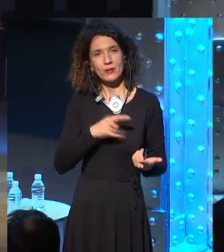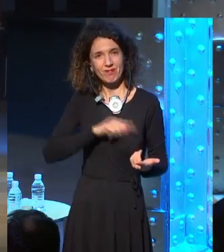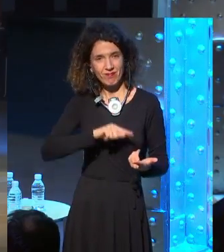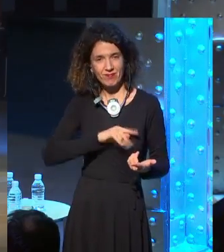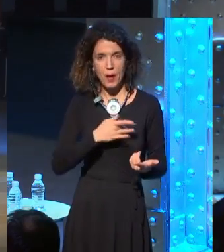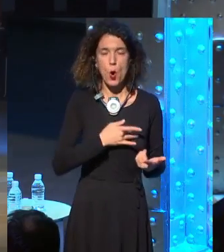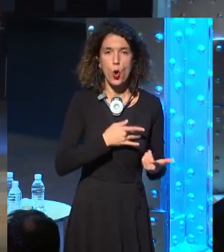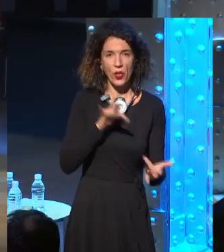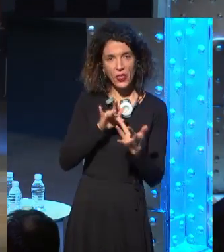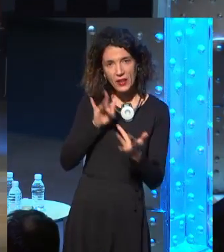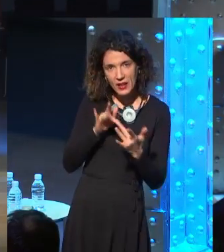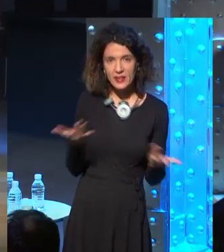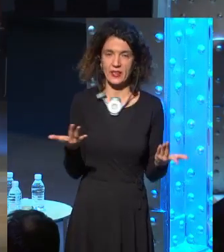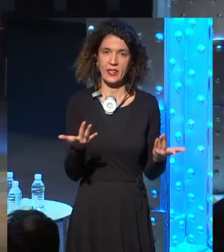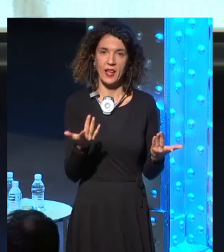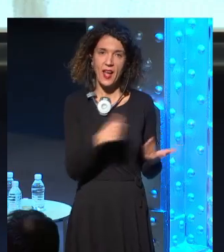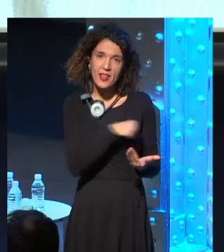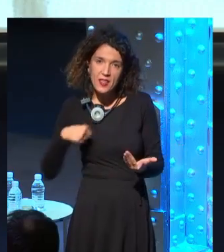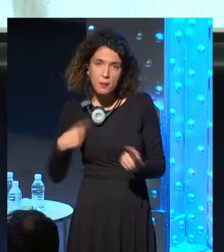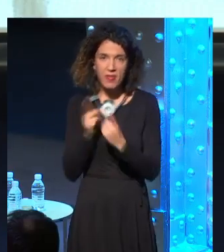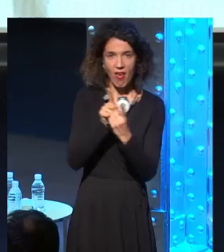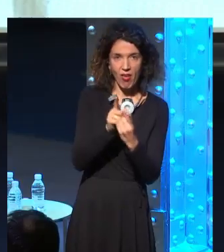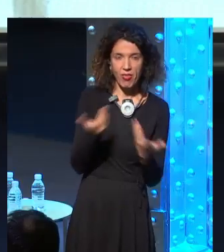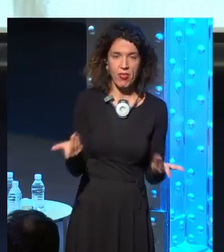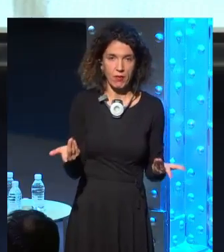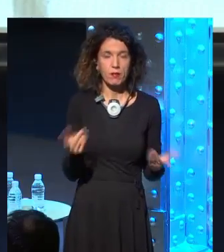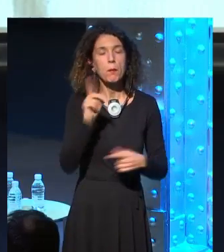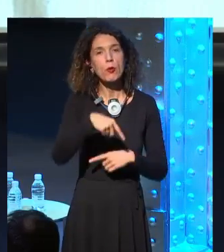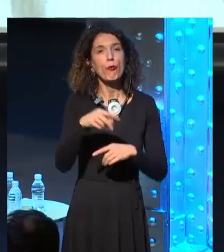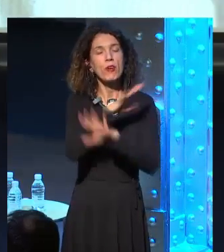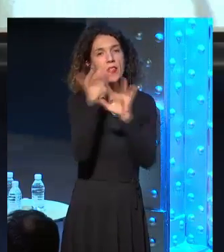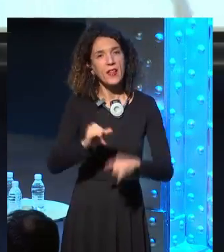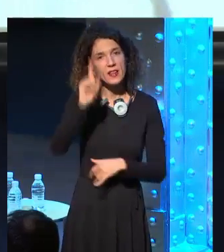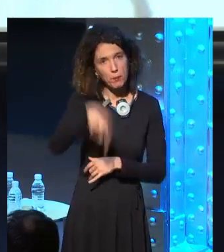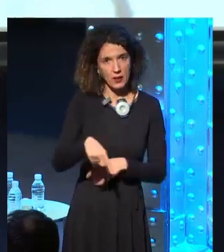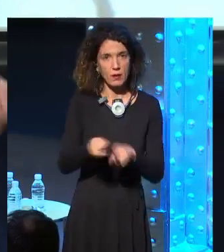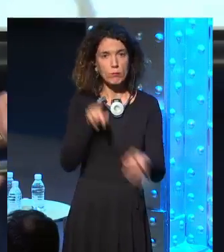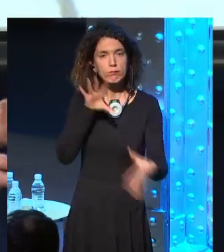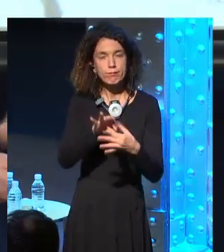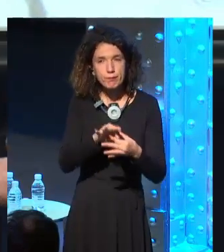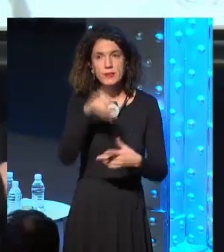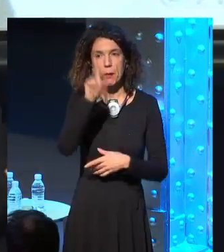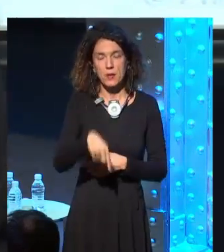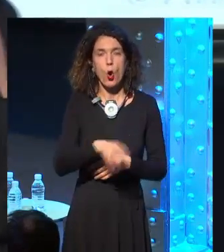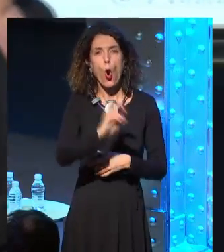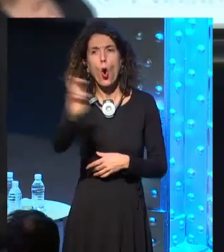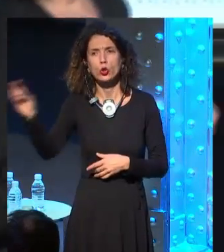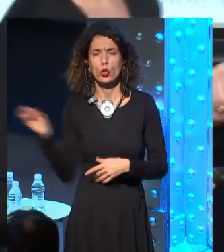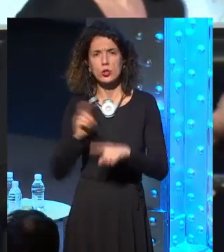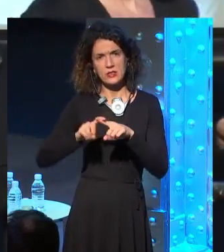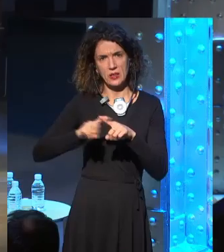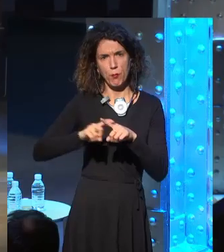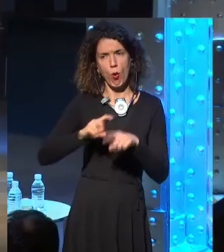closeness, intimacy. But happiness is also often related to these other types of